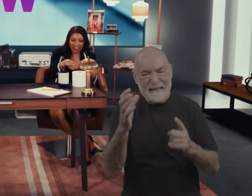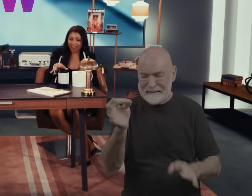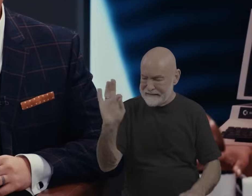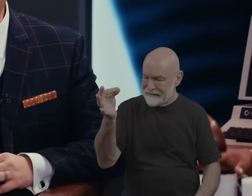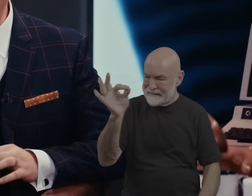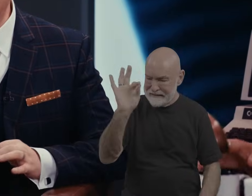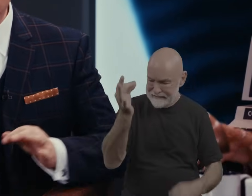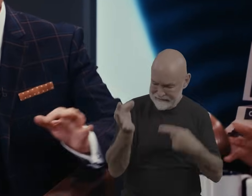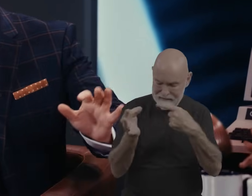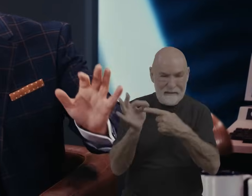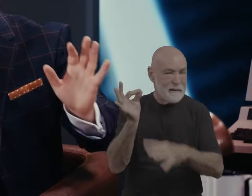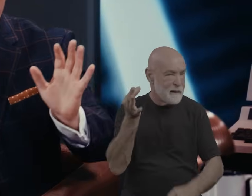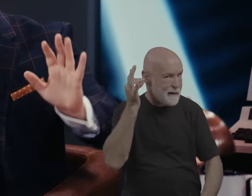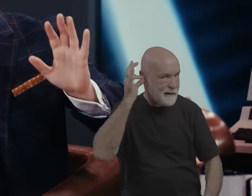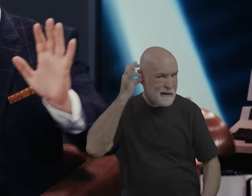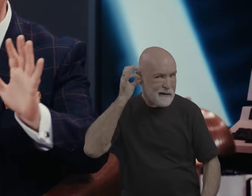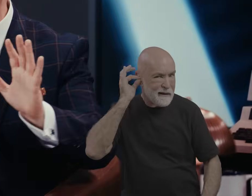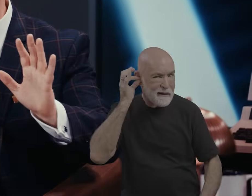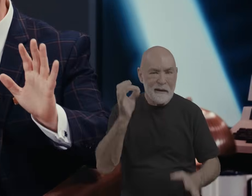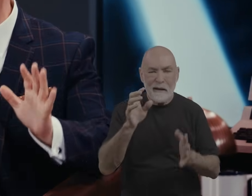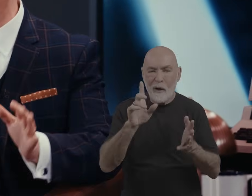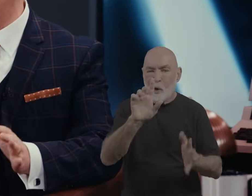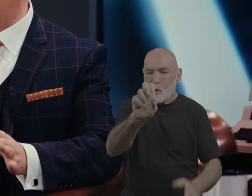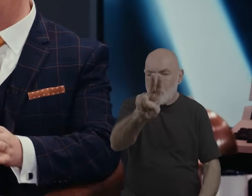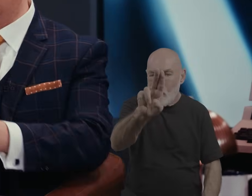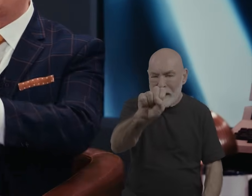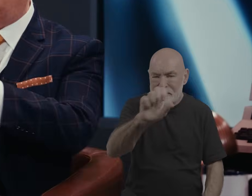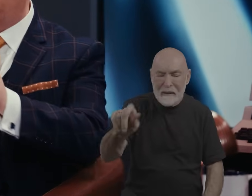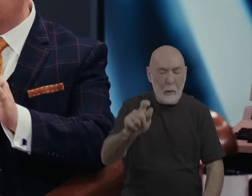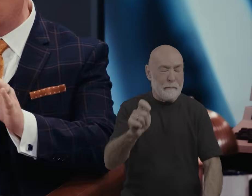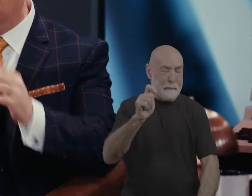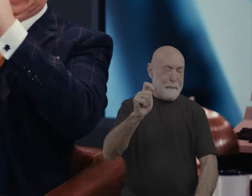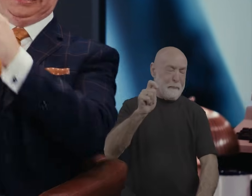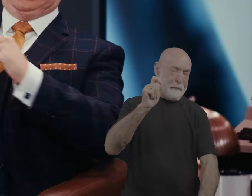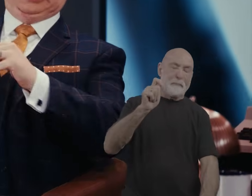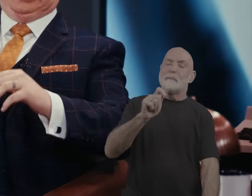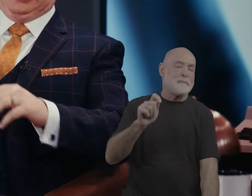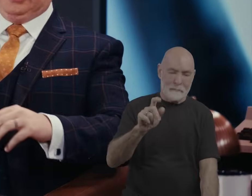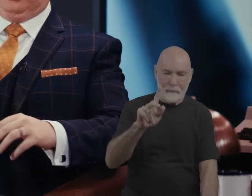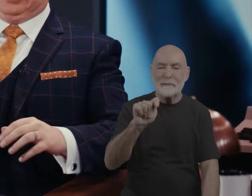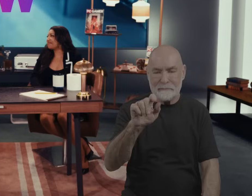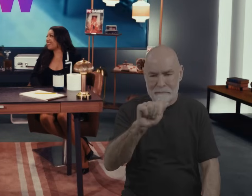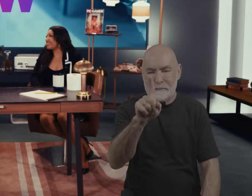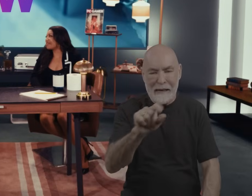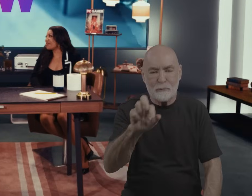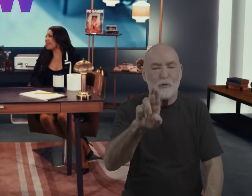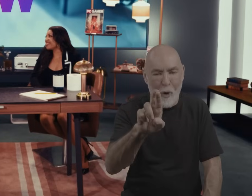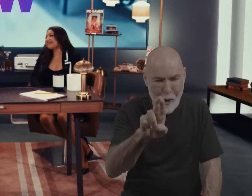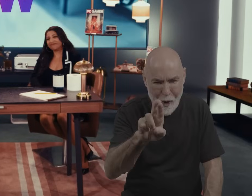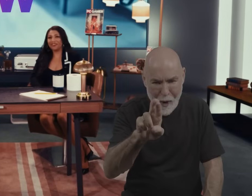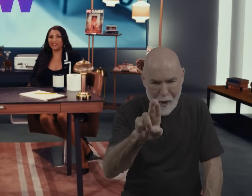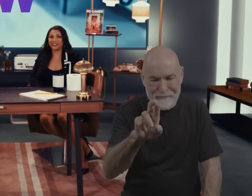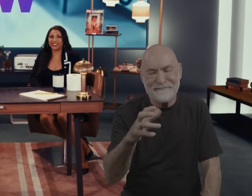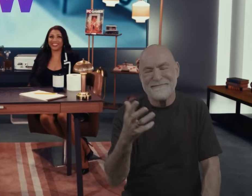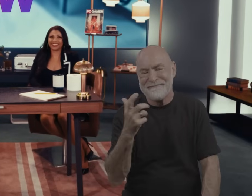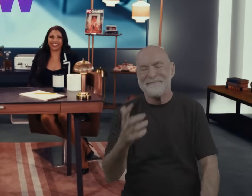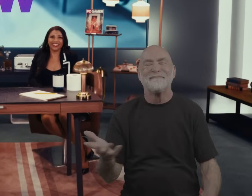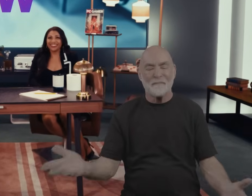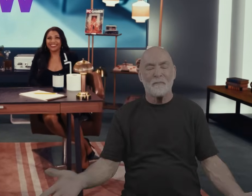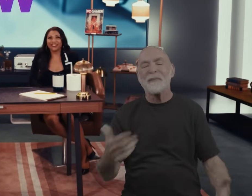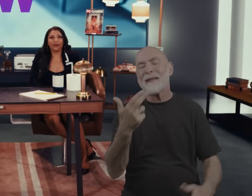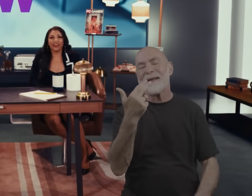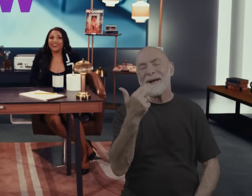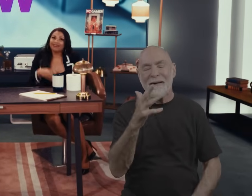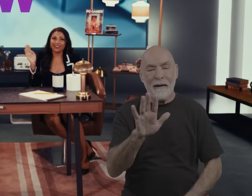like a hidden listening device, USB, or is it maybe a spy camera? That is, of course, also a